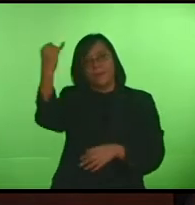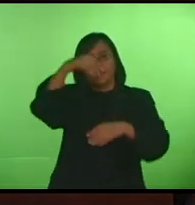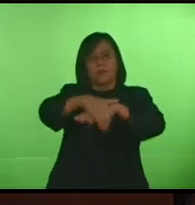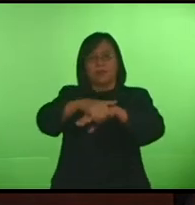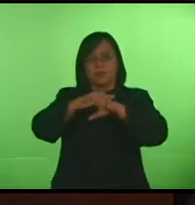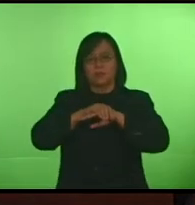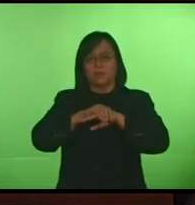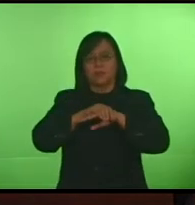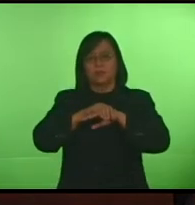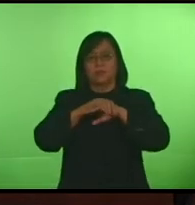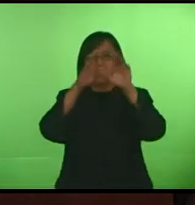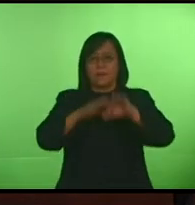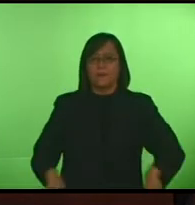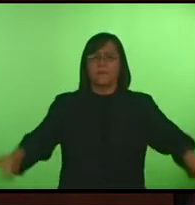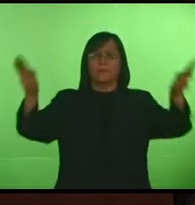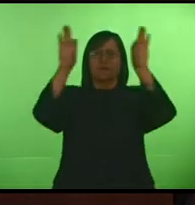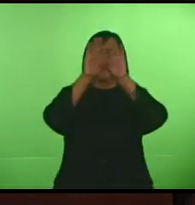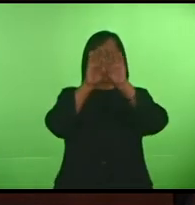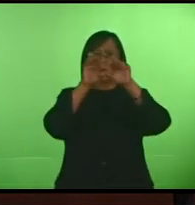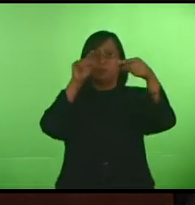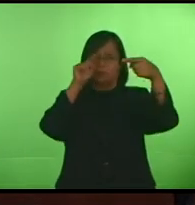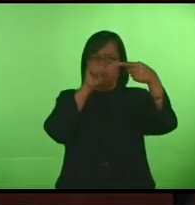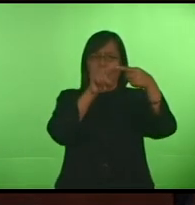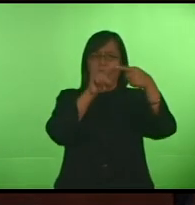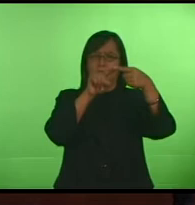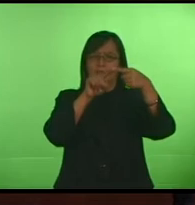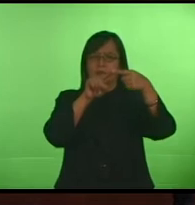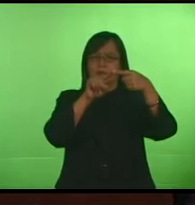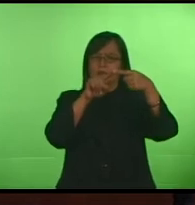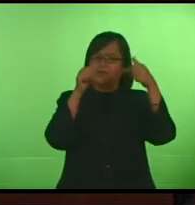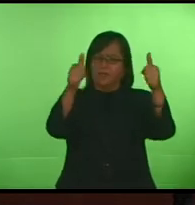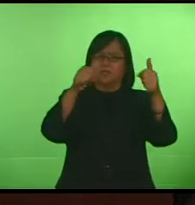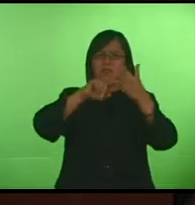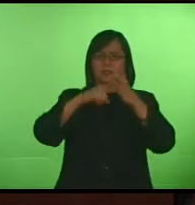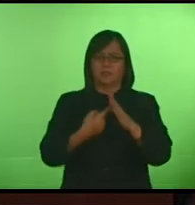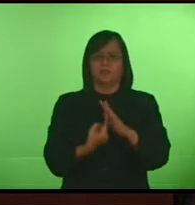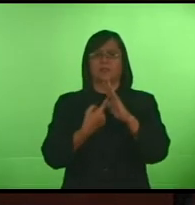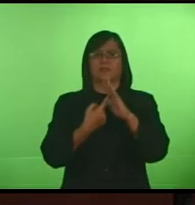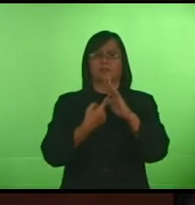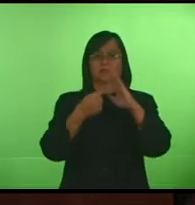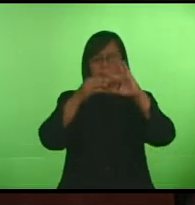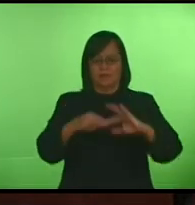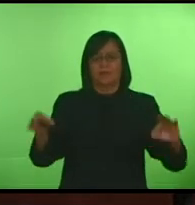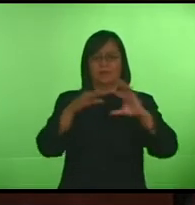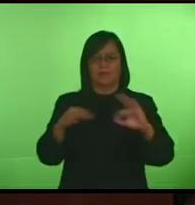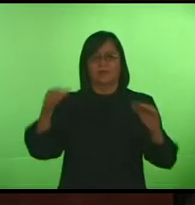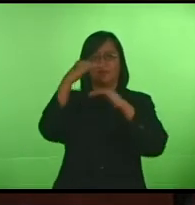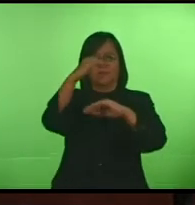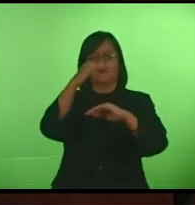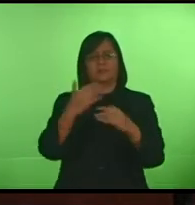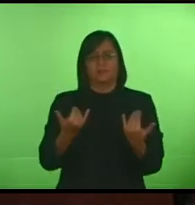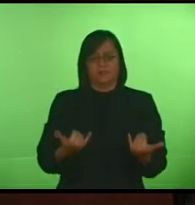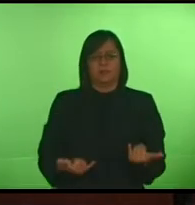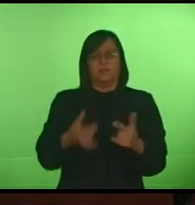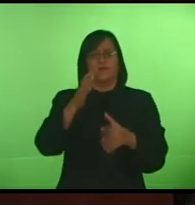or the most crucial point usually comes first, even at sentence levels. Okay. Now, if you want to